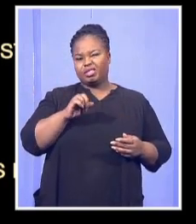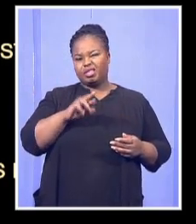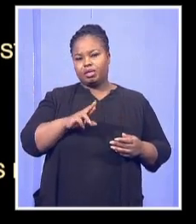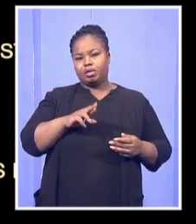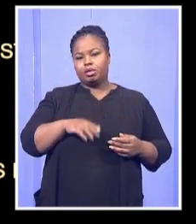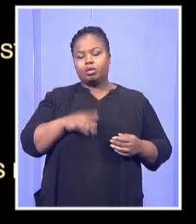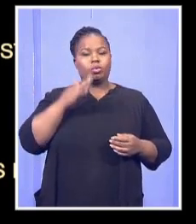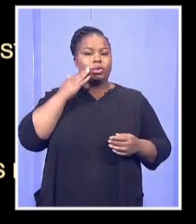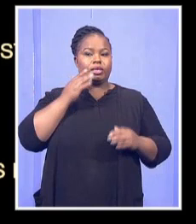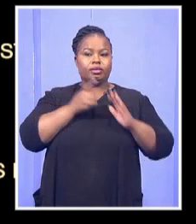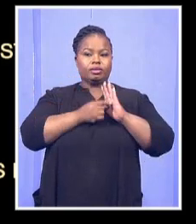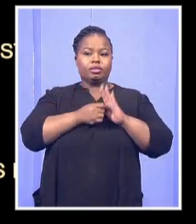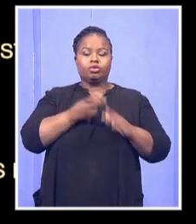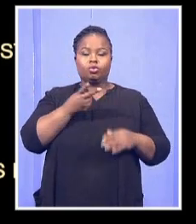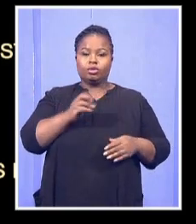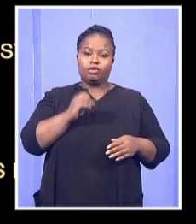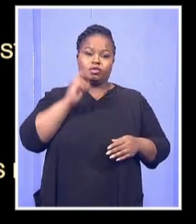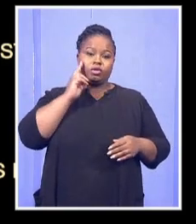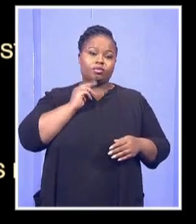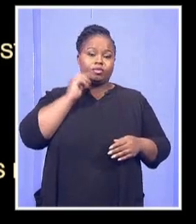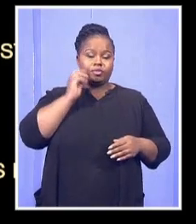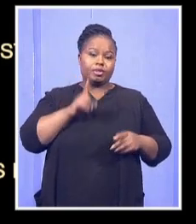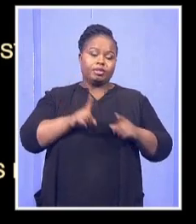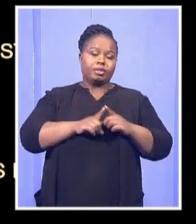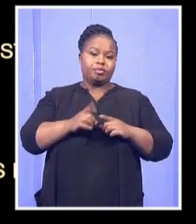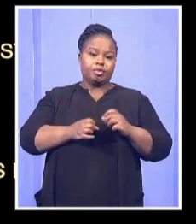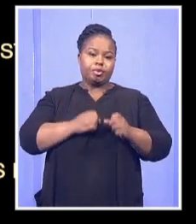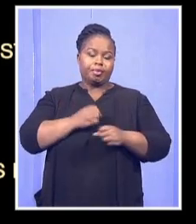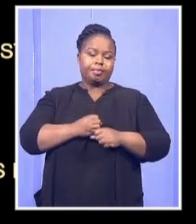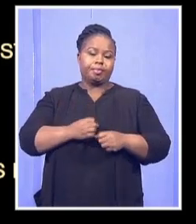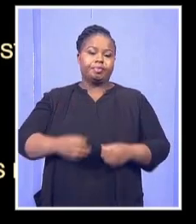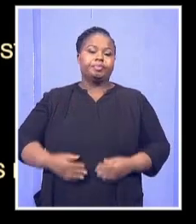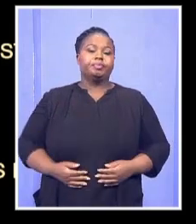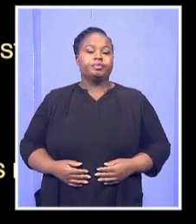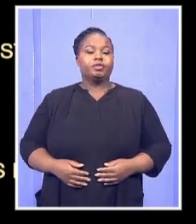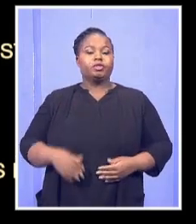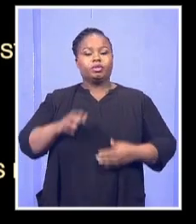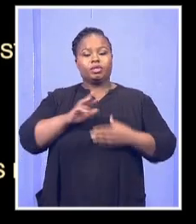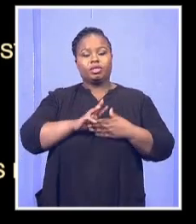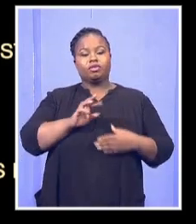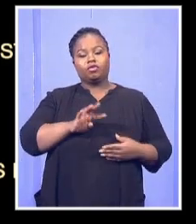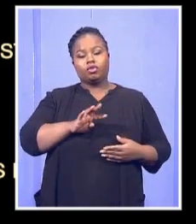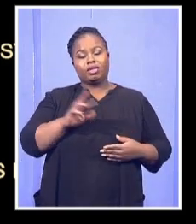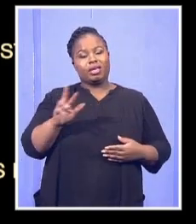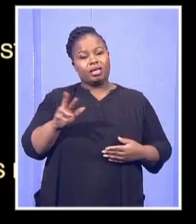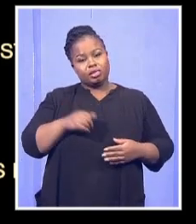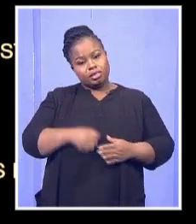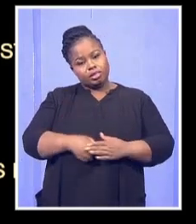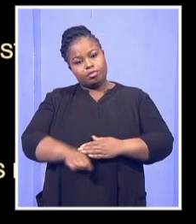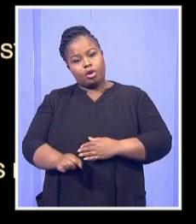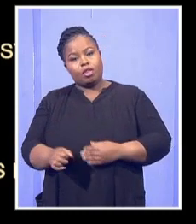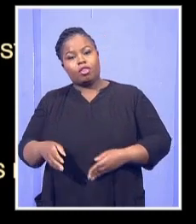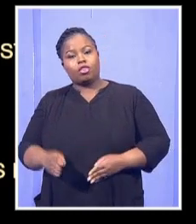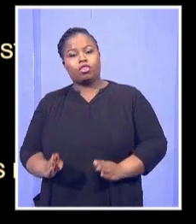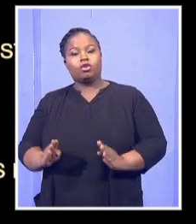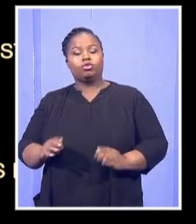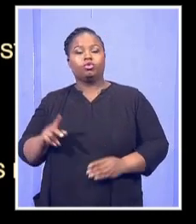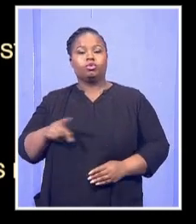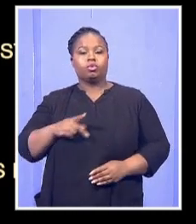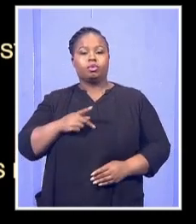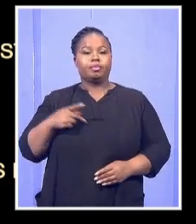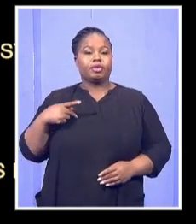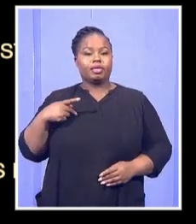of November that same year. In 1948, she gave birth to Prince Charles